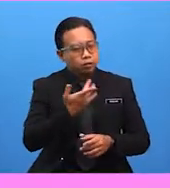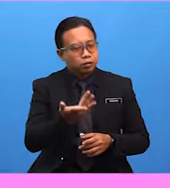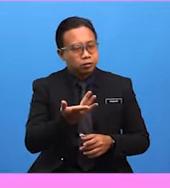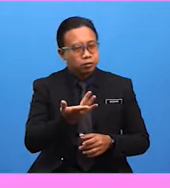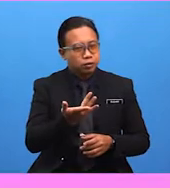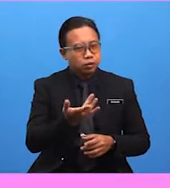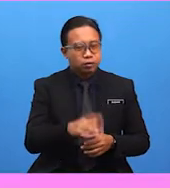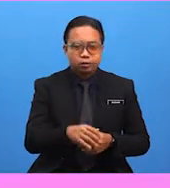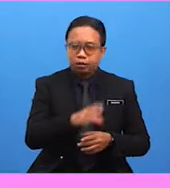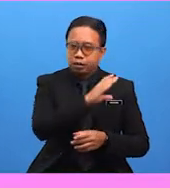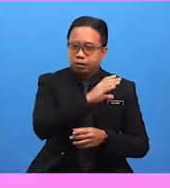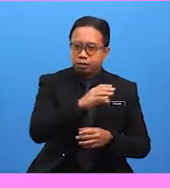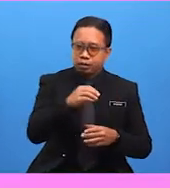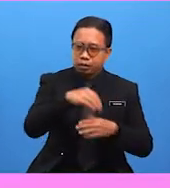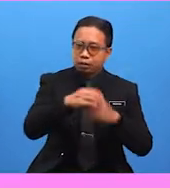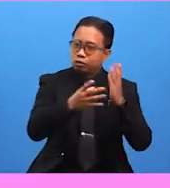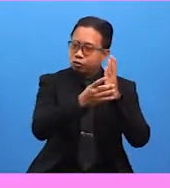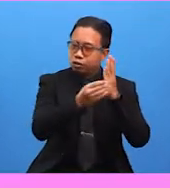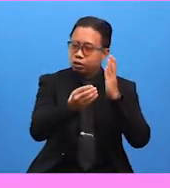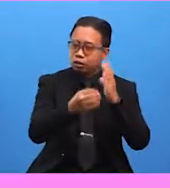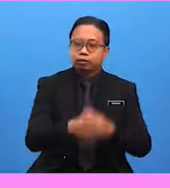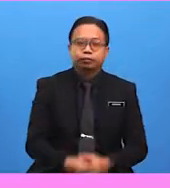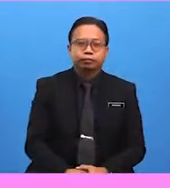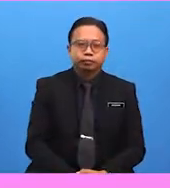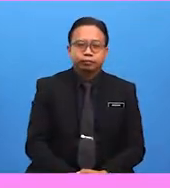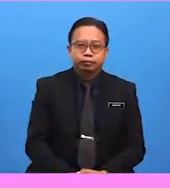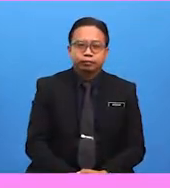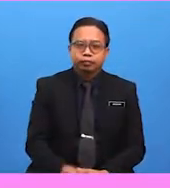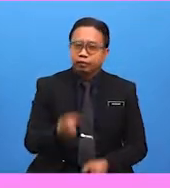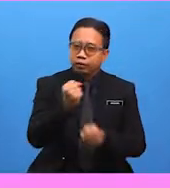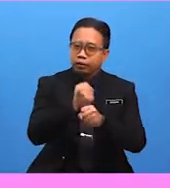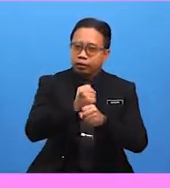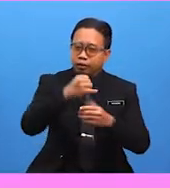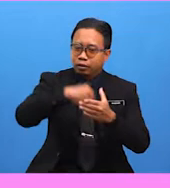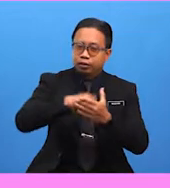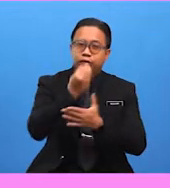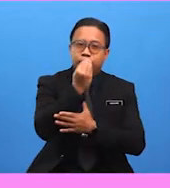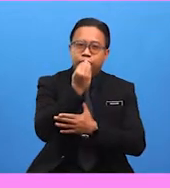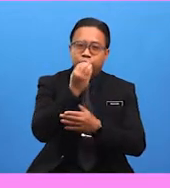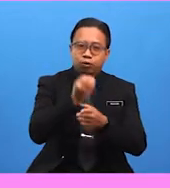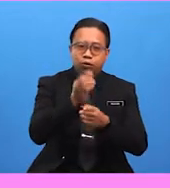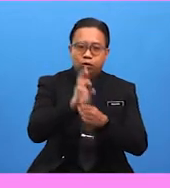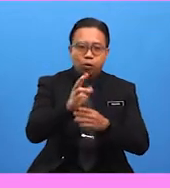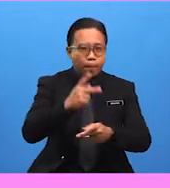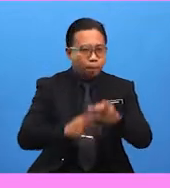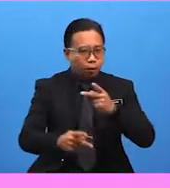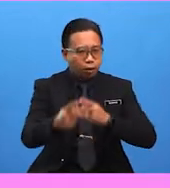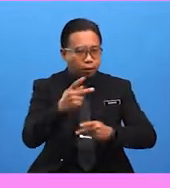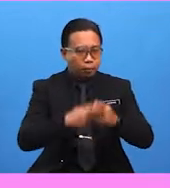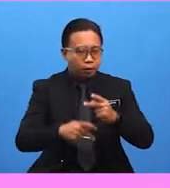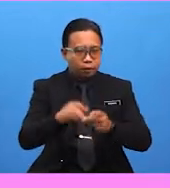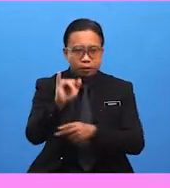in certain skills, such as careers in the food or programming